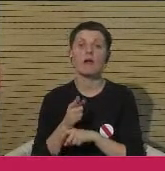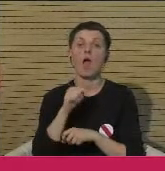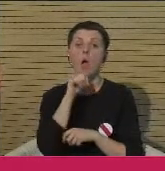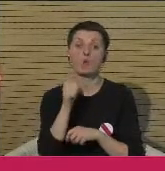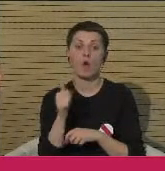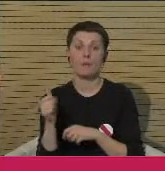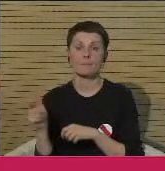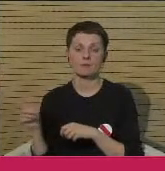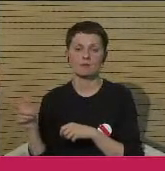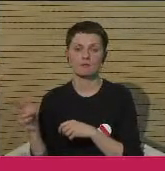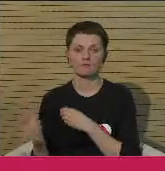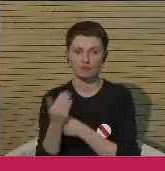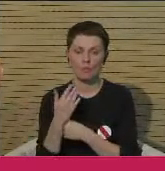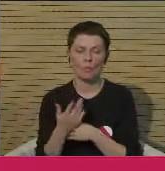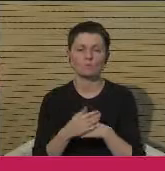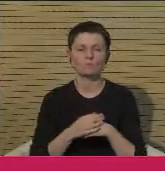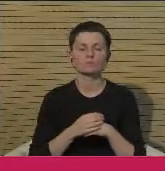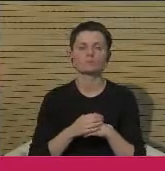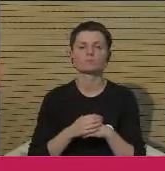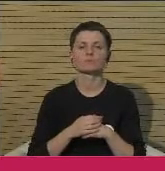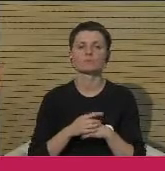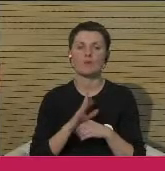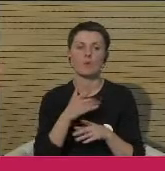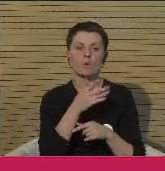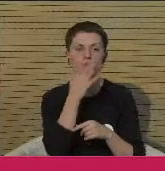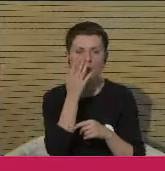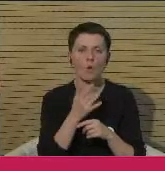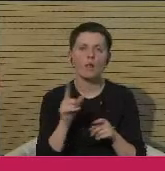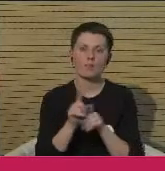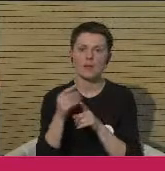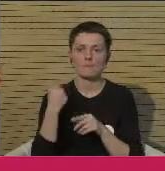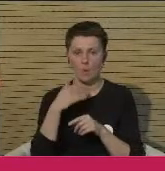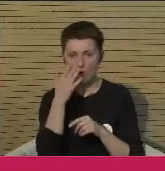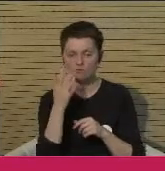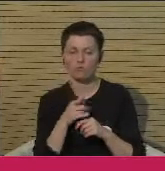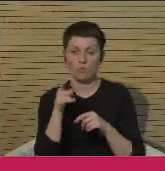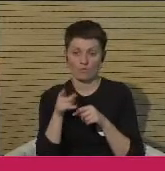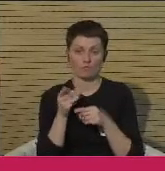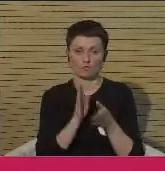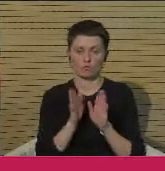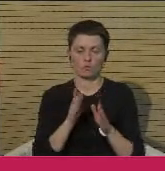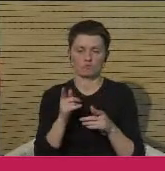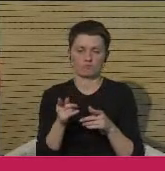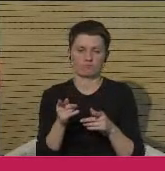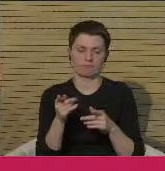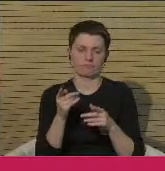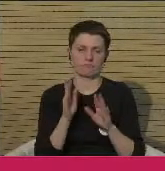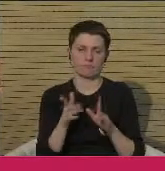block cooperation with Eastern countries, basically what he means is Russian, also Belarus,